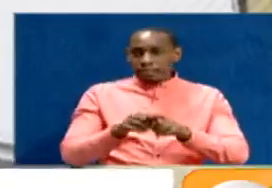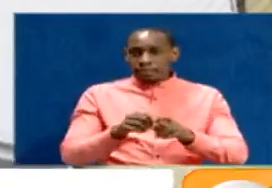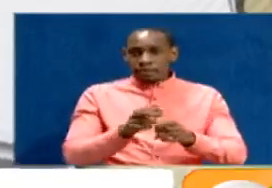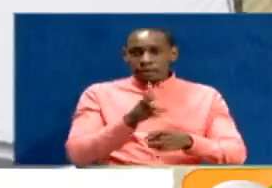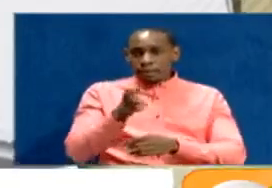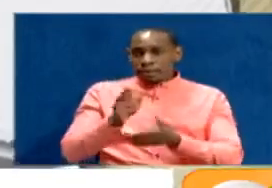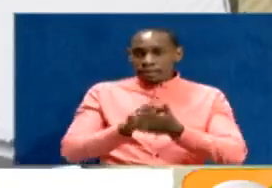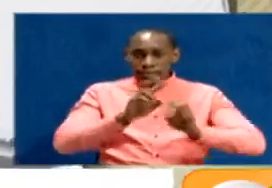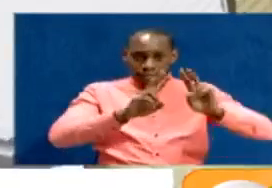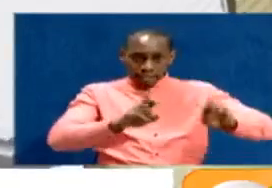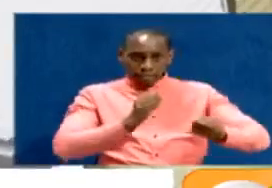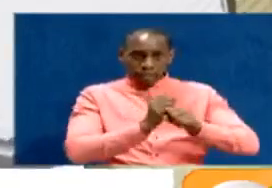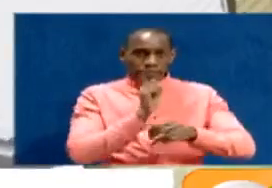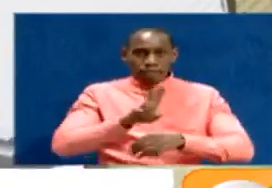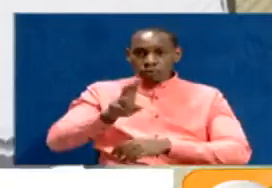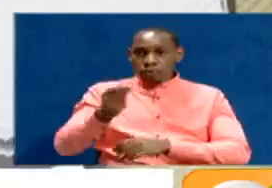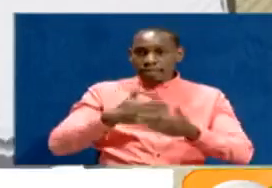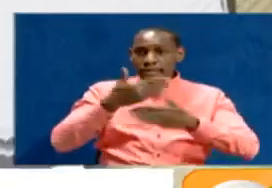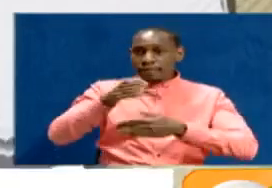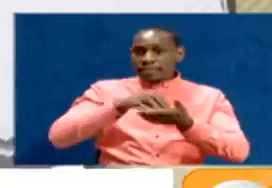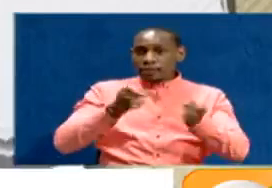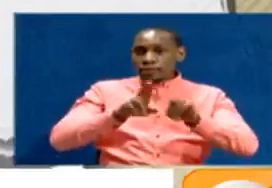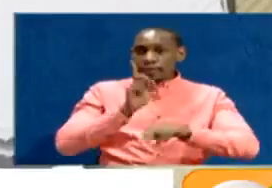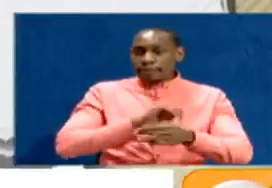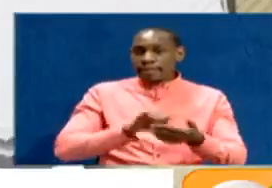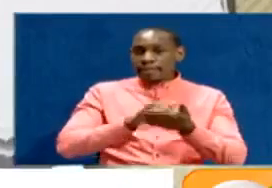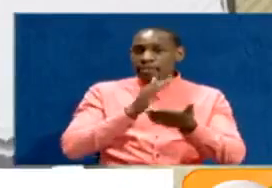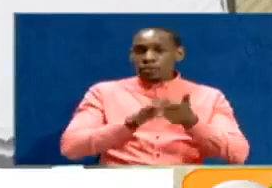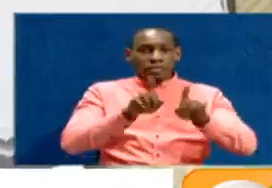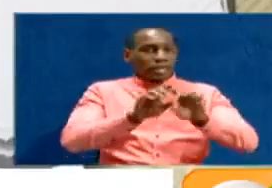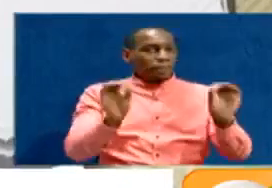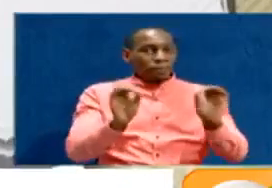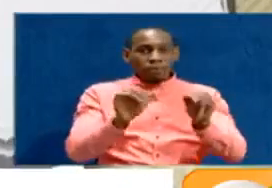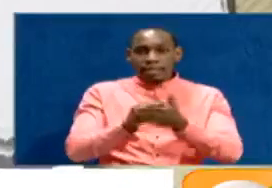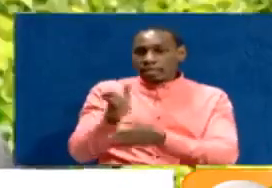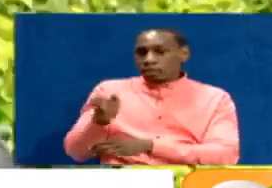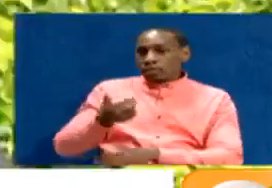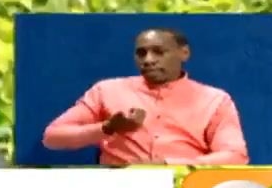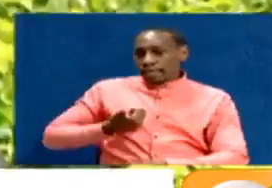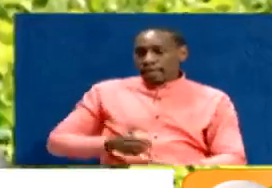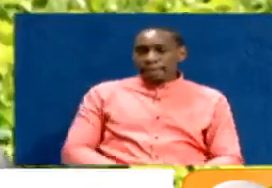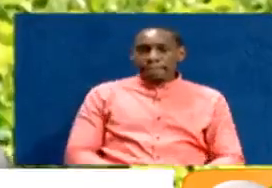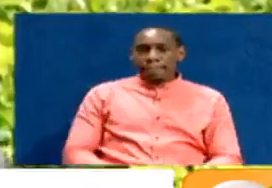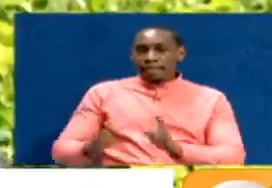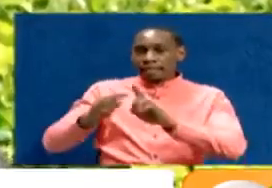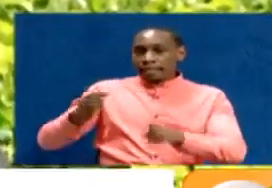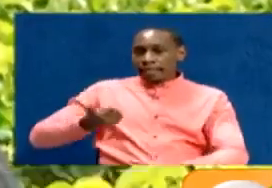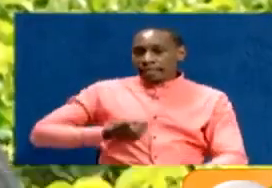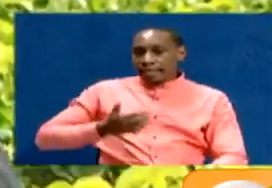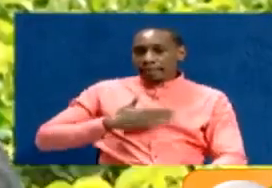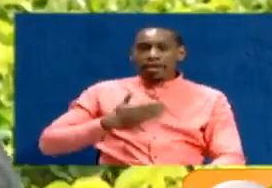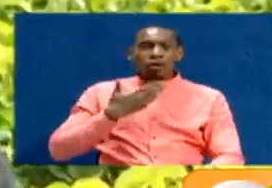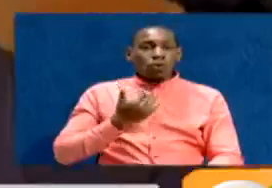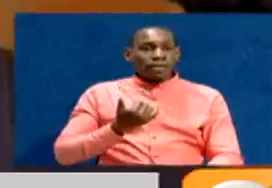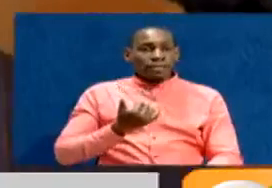was issued for ballistic examination 2 months after the incident, was in fact not the one used to shoot the deceased. Wameua mtoto wetu,